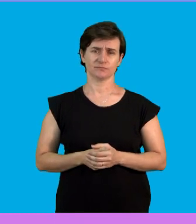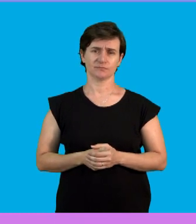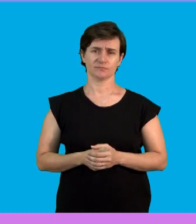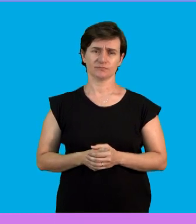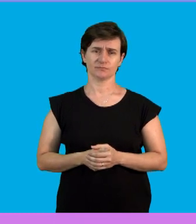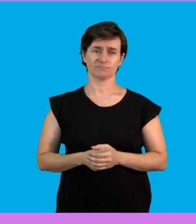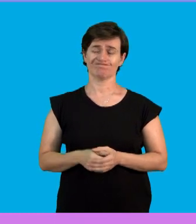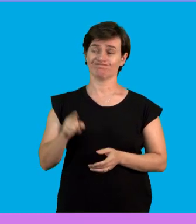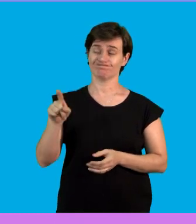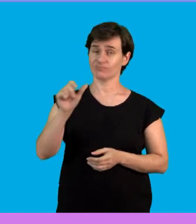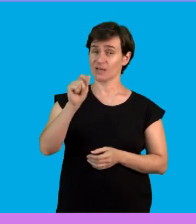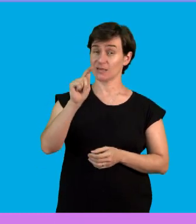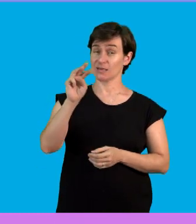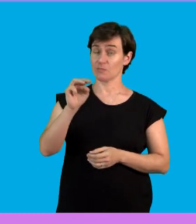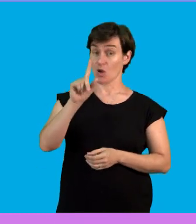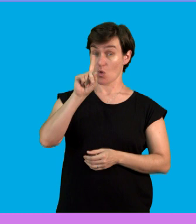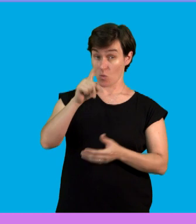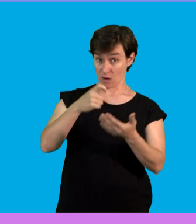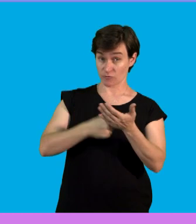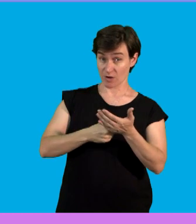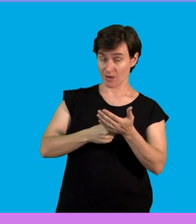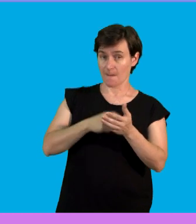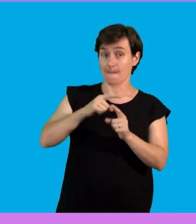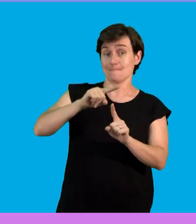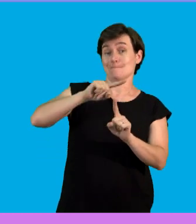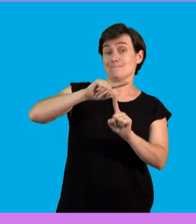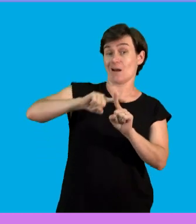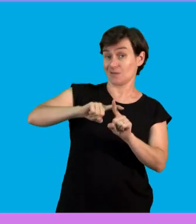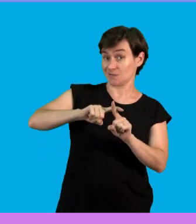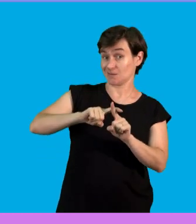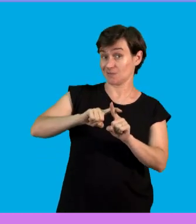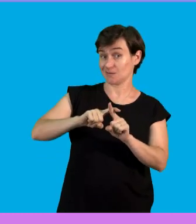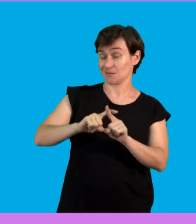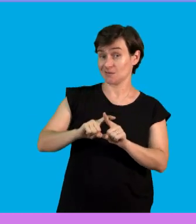Now the ATM is 1 rand plus